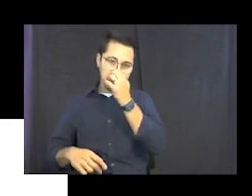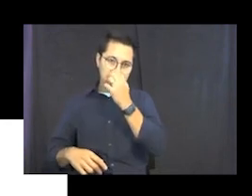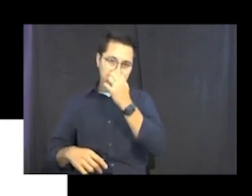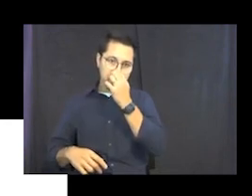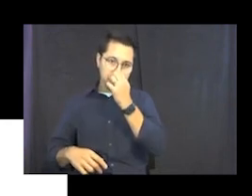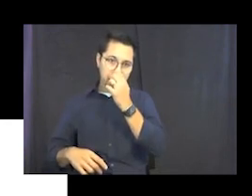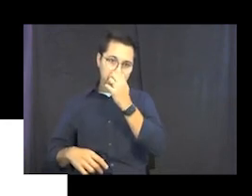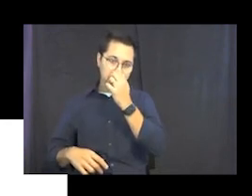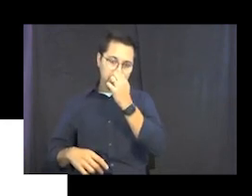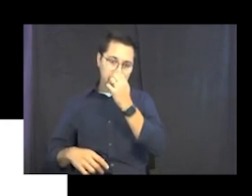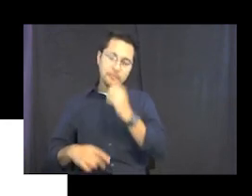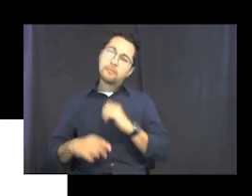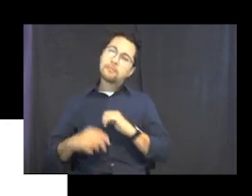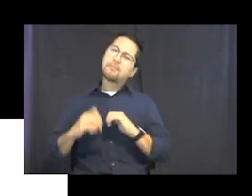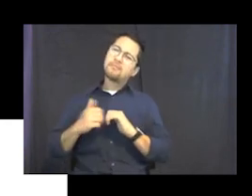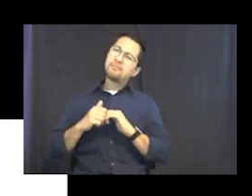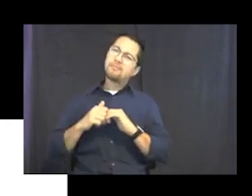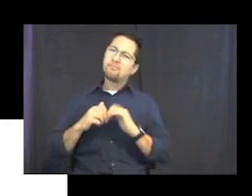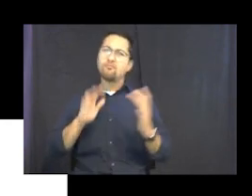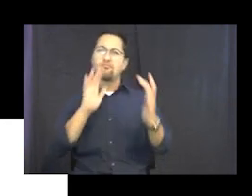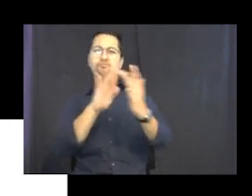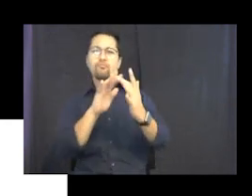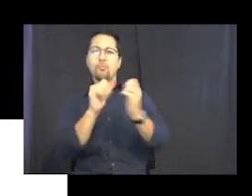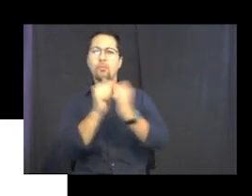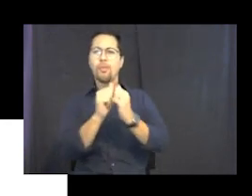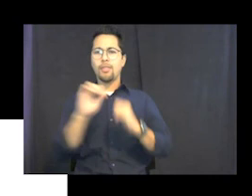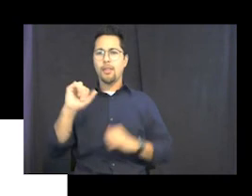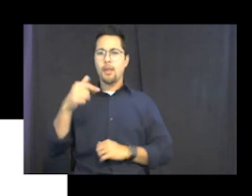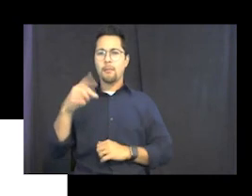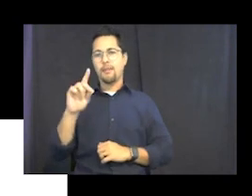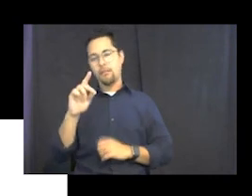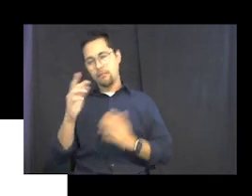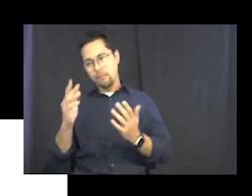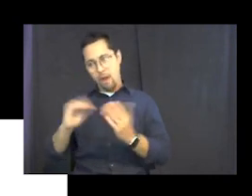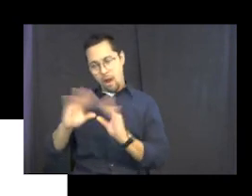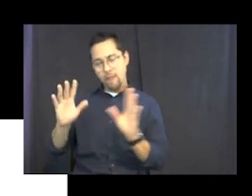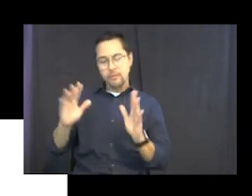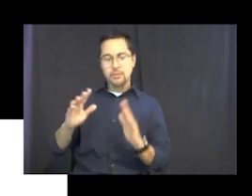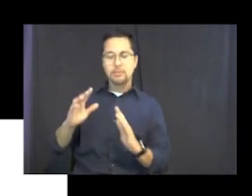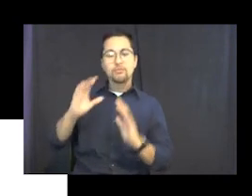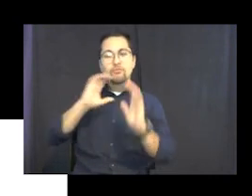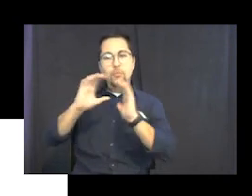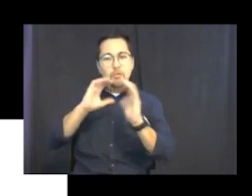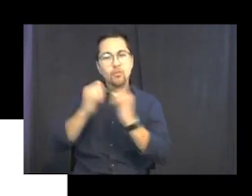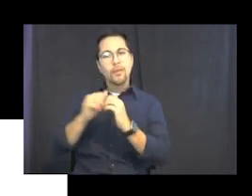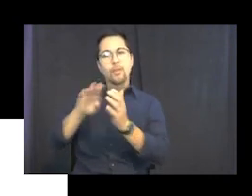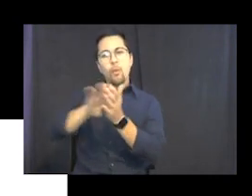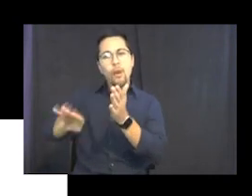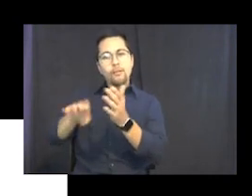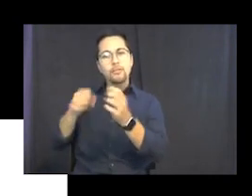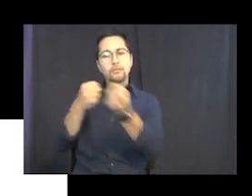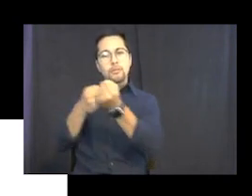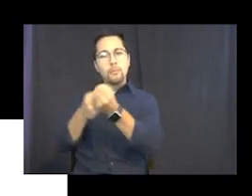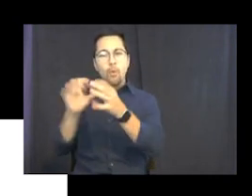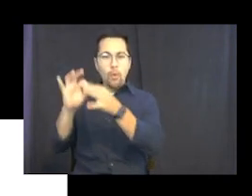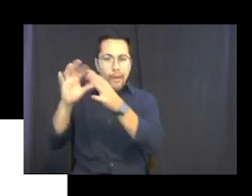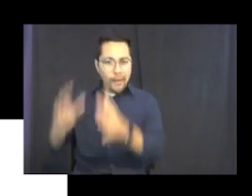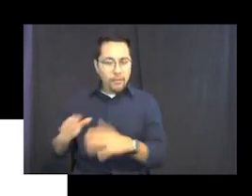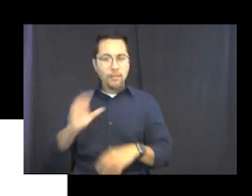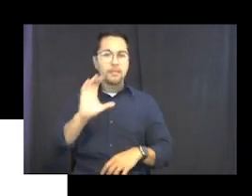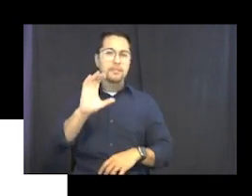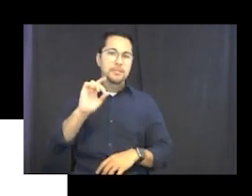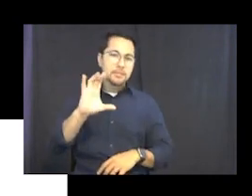And ways to keep connected with APD, obviously keeping in communication with your waiver support coordinator and CDC